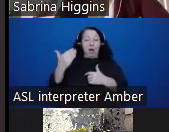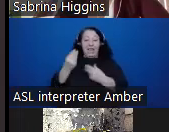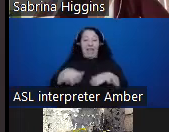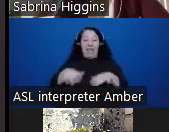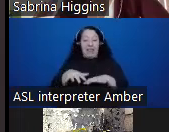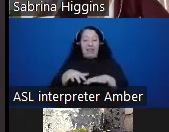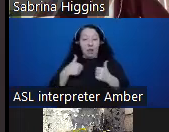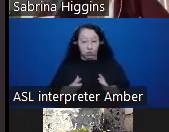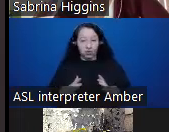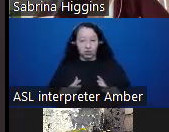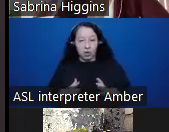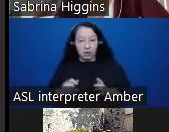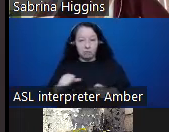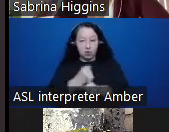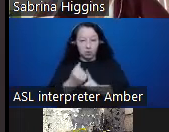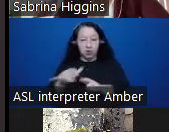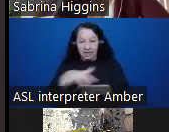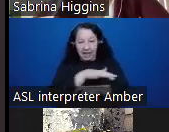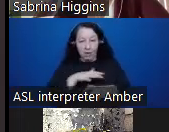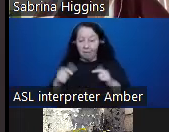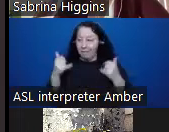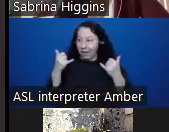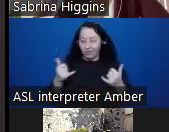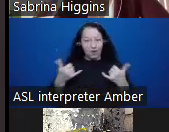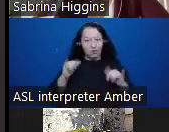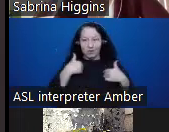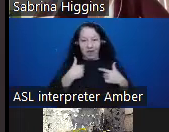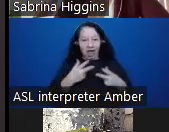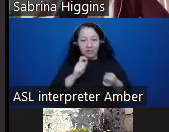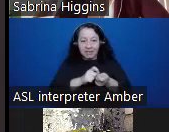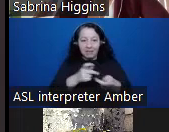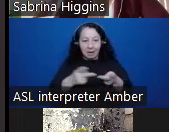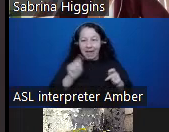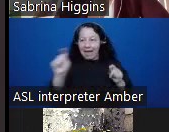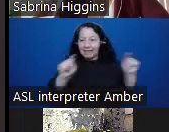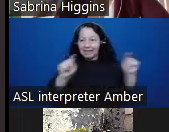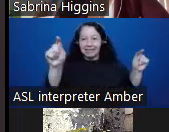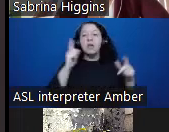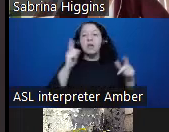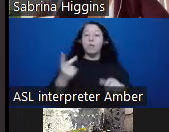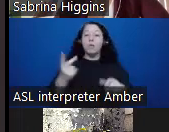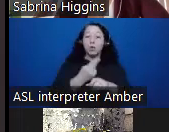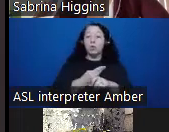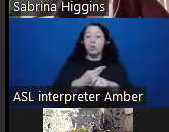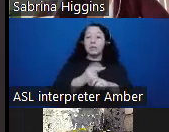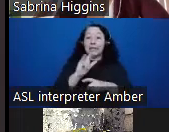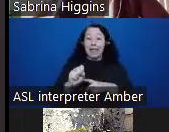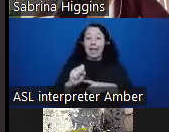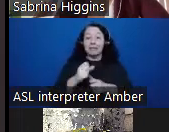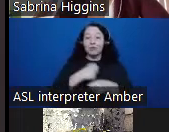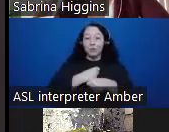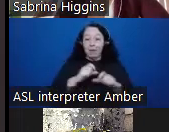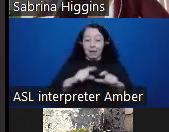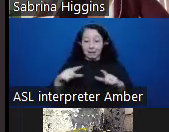there, there are still extraction points for using those clays to make tile and brick for modern